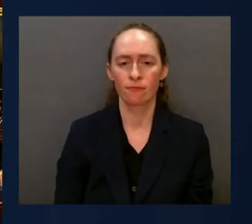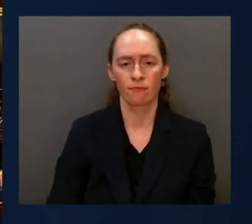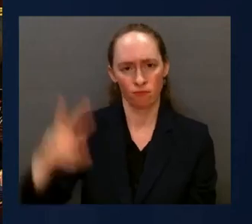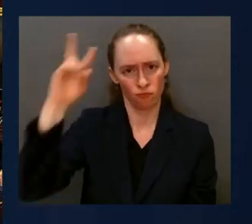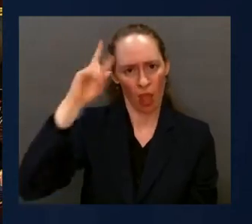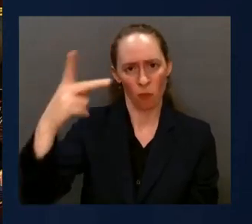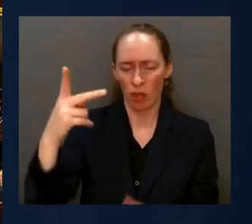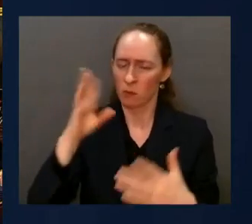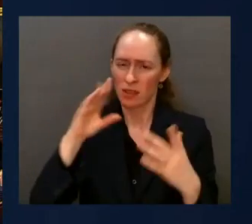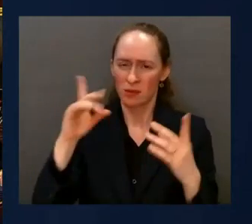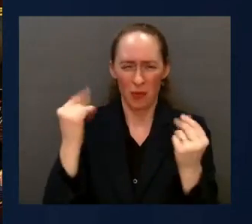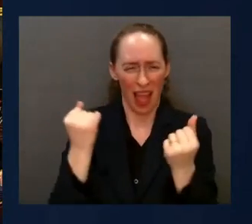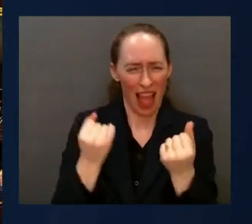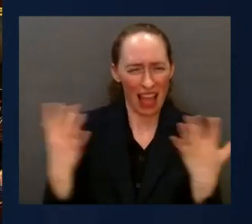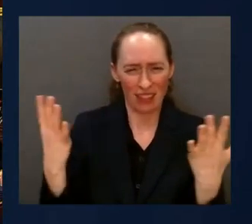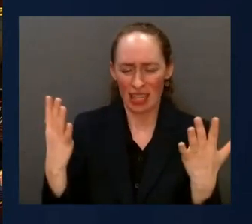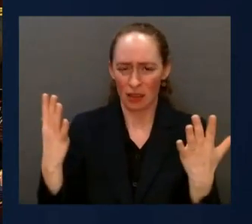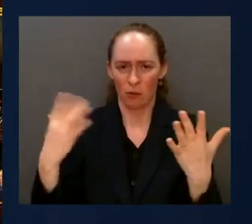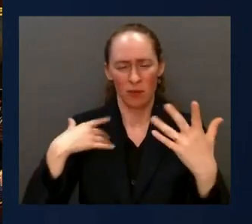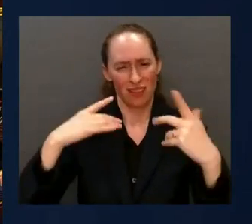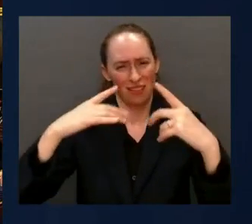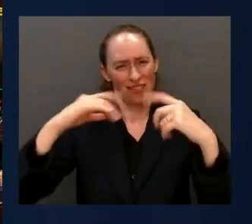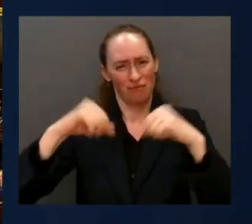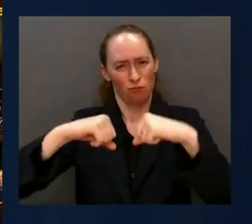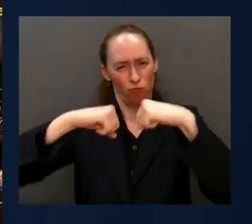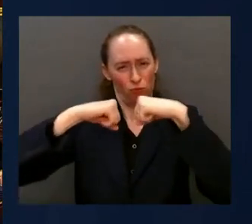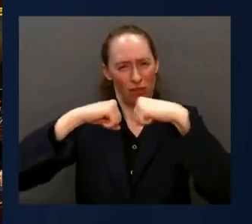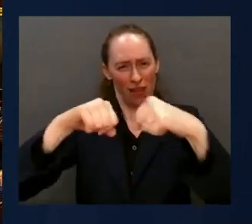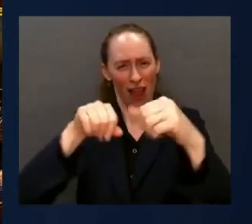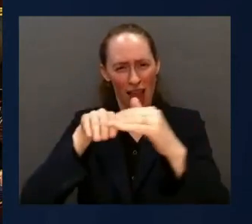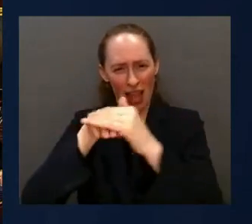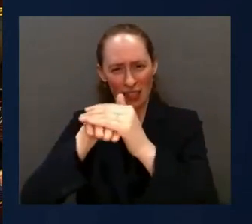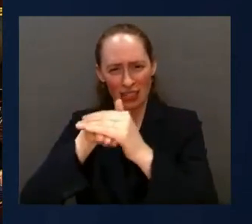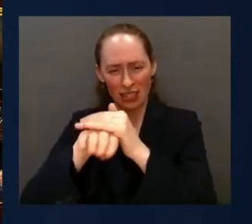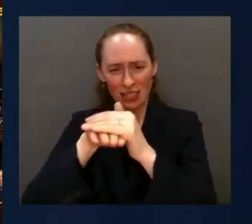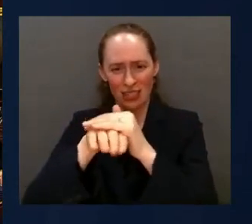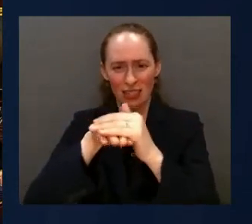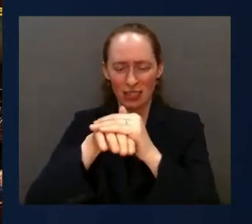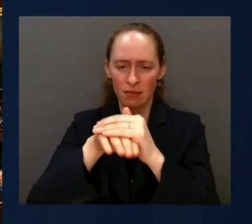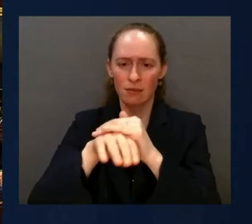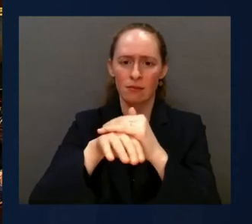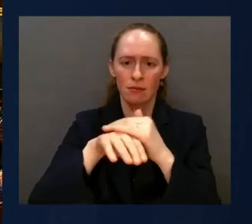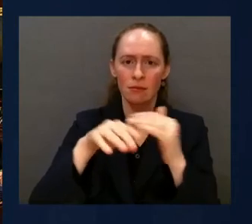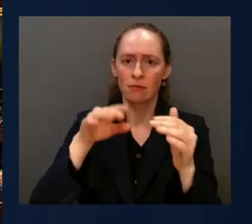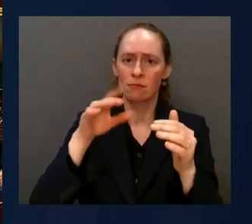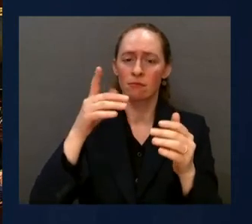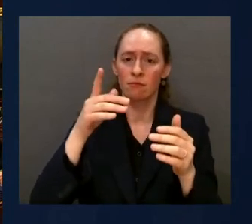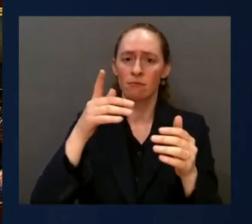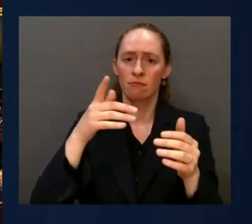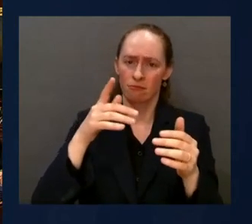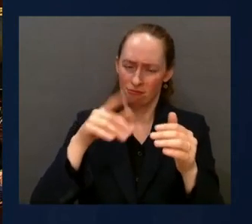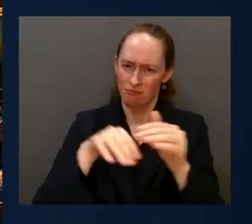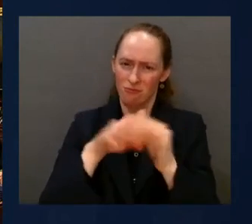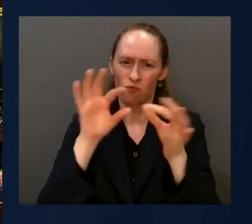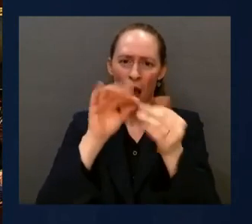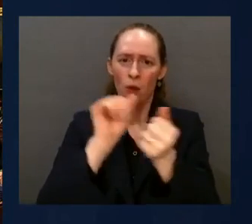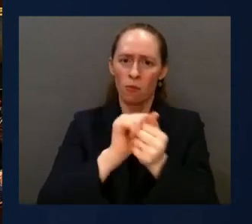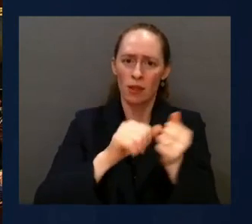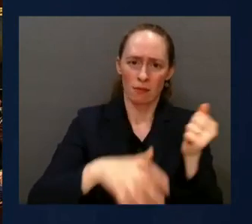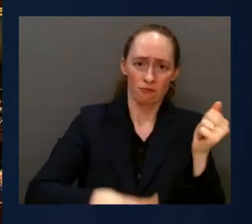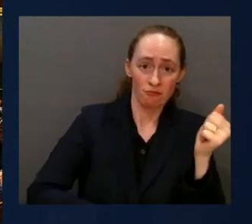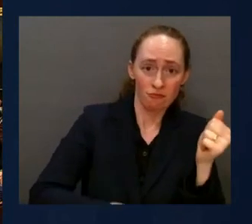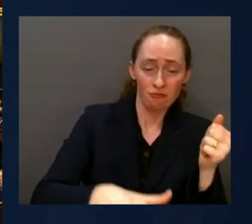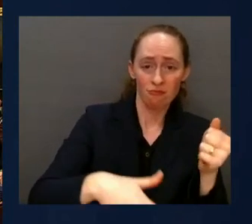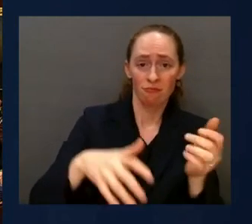reproductive health care and safeguard patient safety. But already, more than a dozen states are enforcing extreme abortion